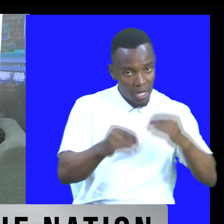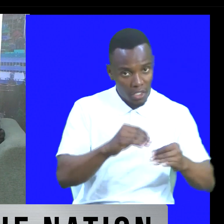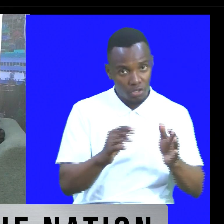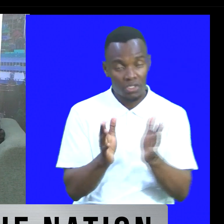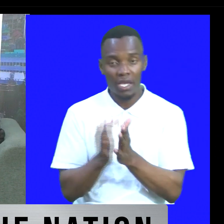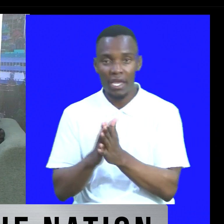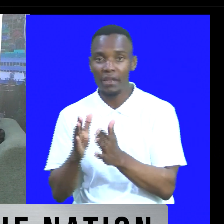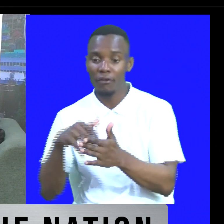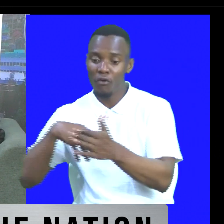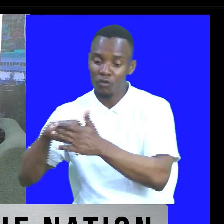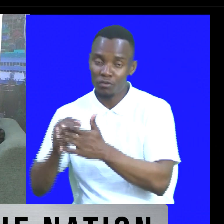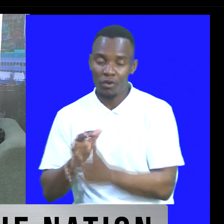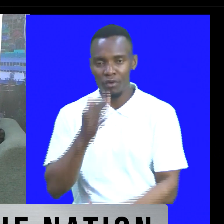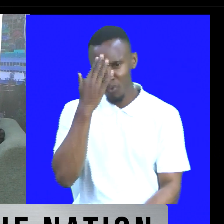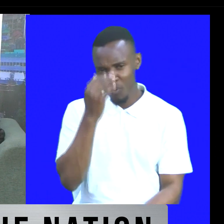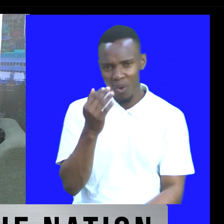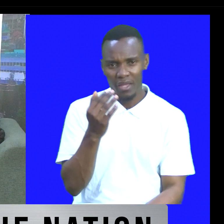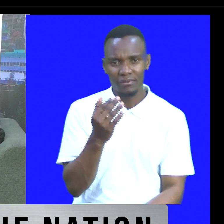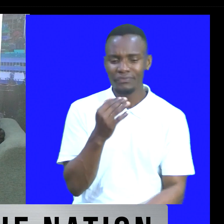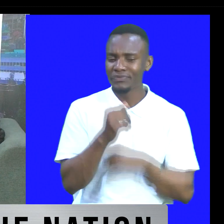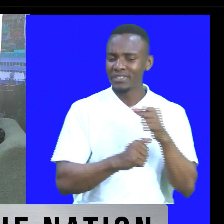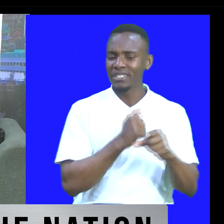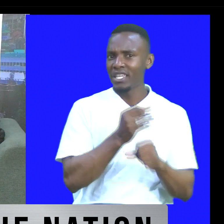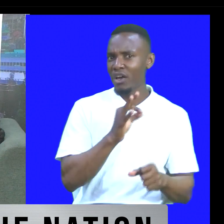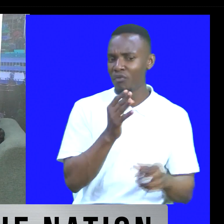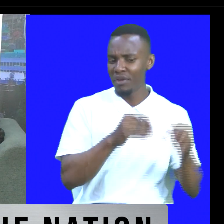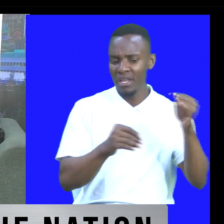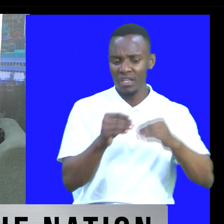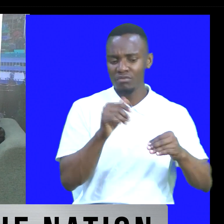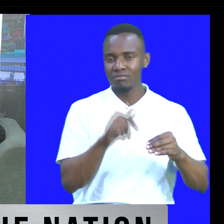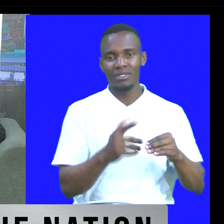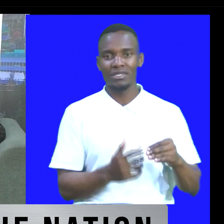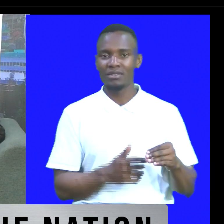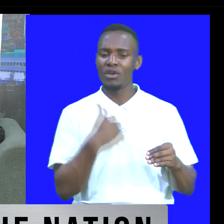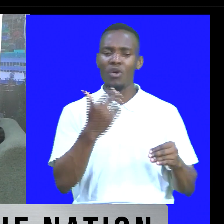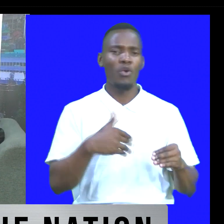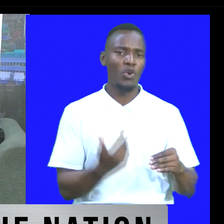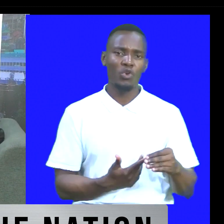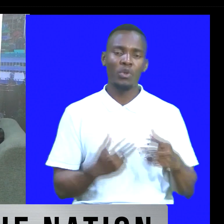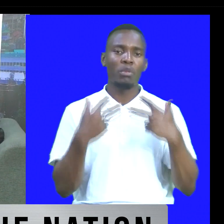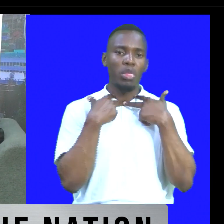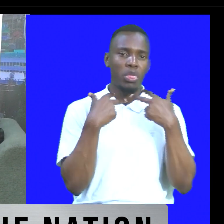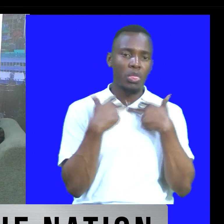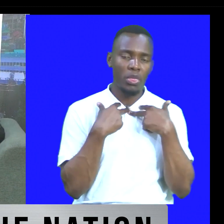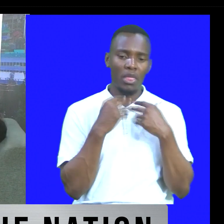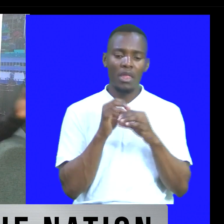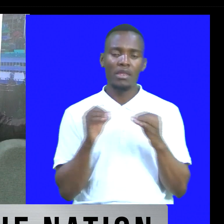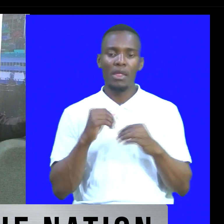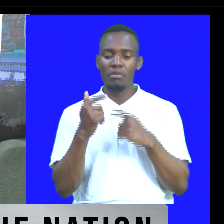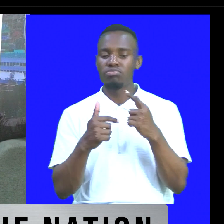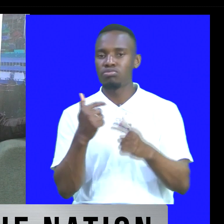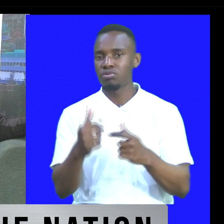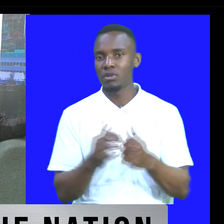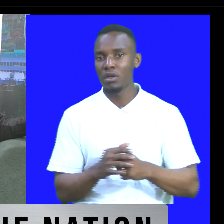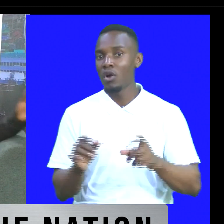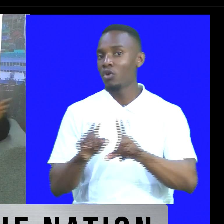Yeah. Elections in Kenya, the year of elections becomes almost a cut-off year. And you don't have a lot of going on. And also